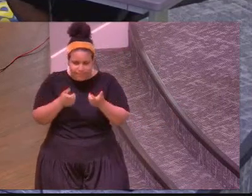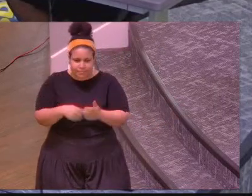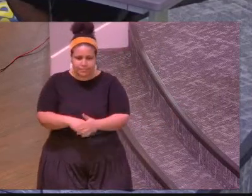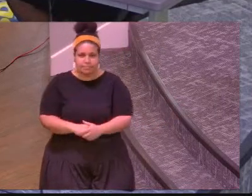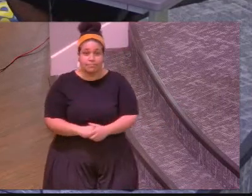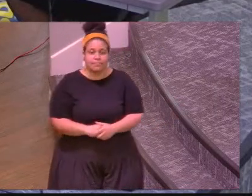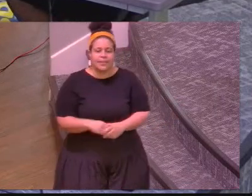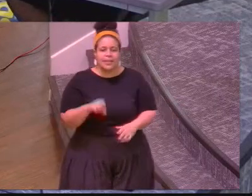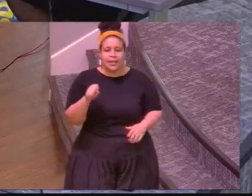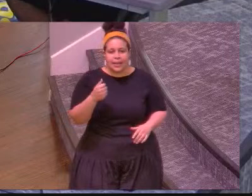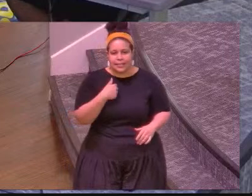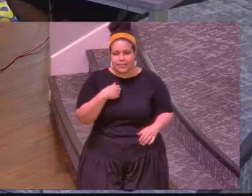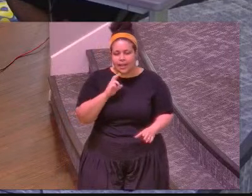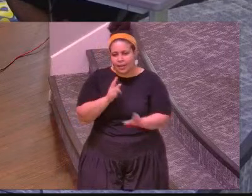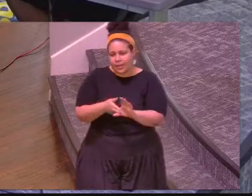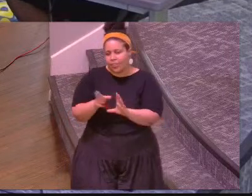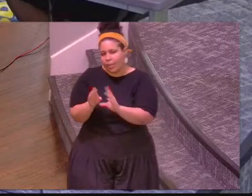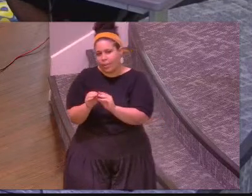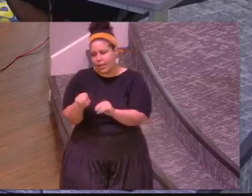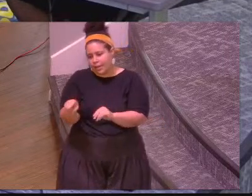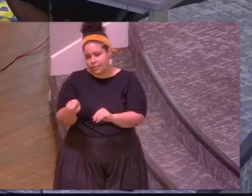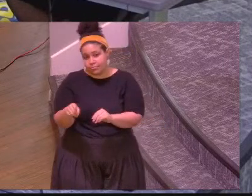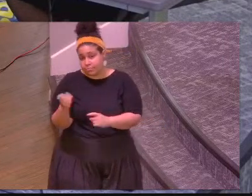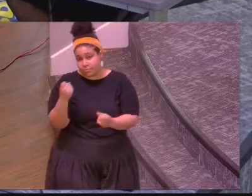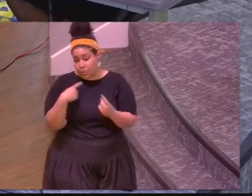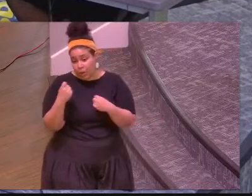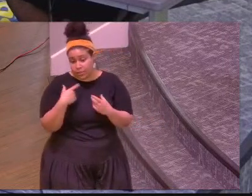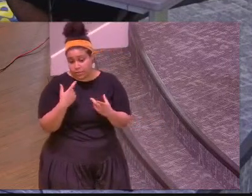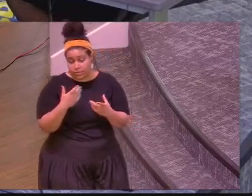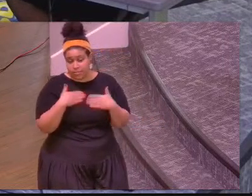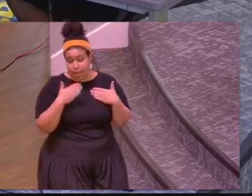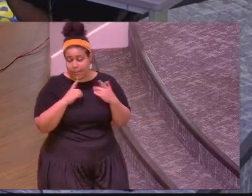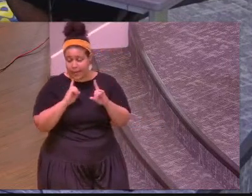Yeah, I was at the meeting, so if anyone has any questions, I'm happy to answer.